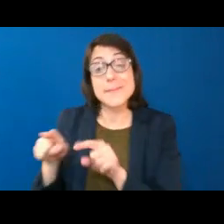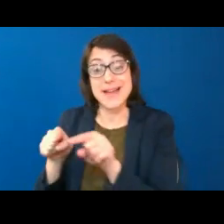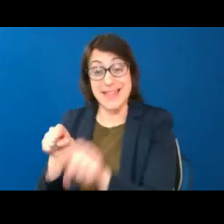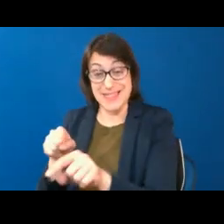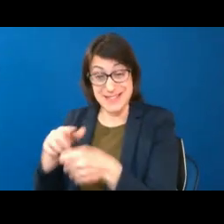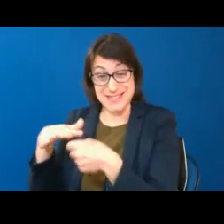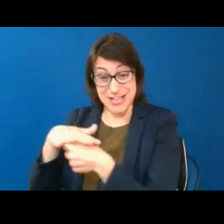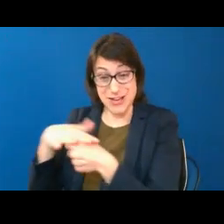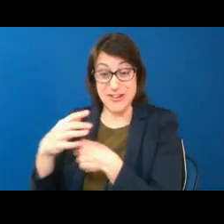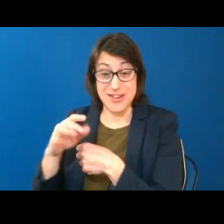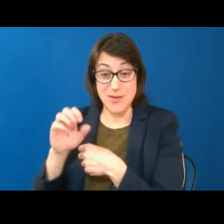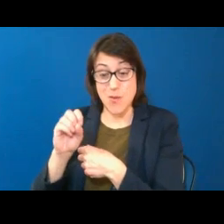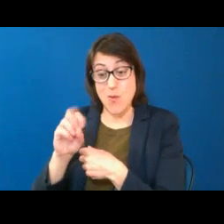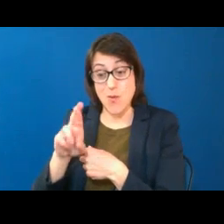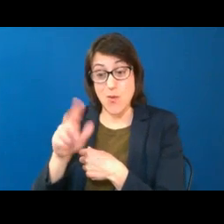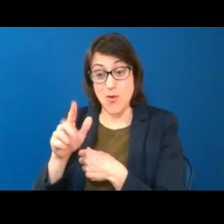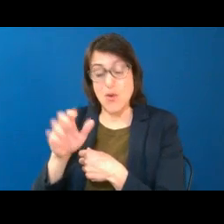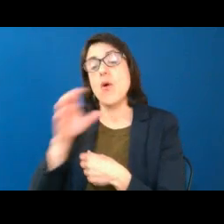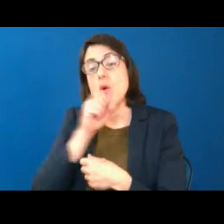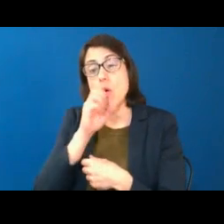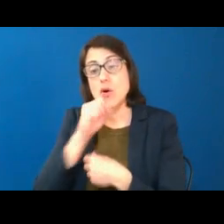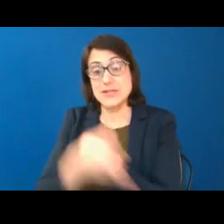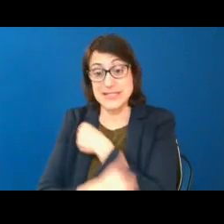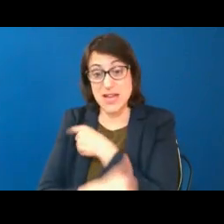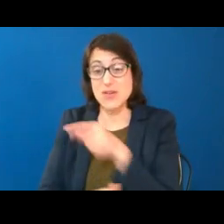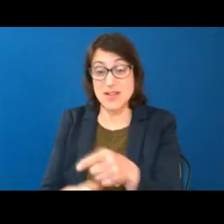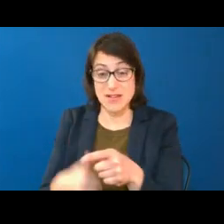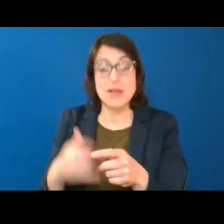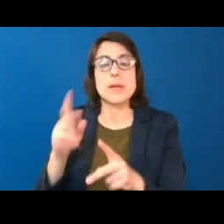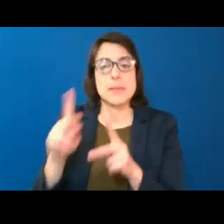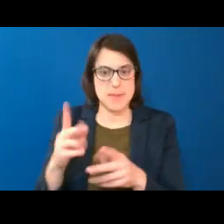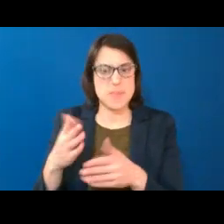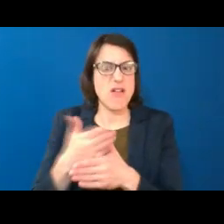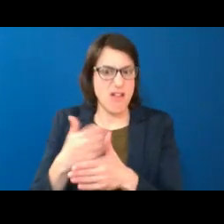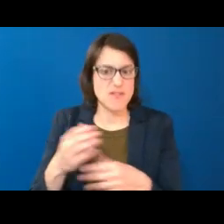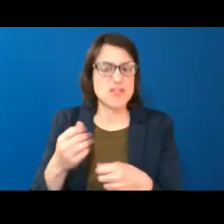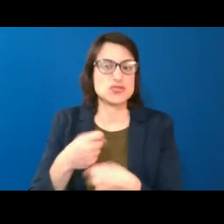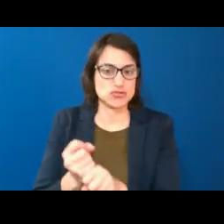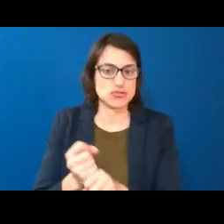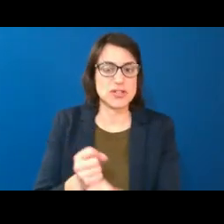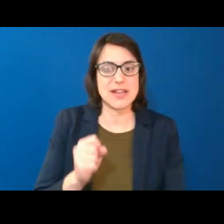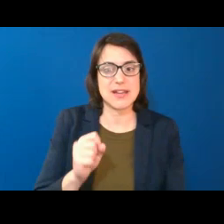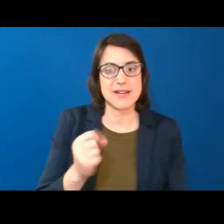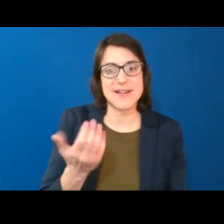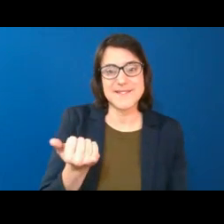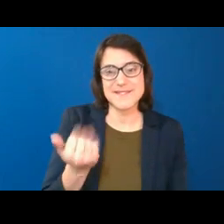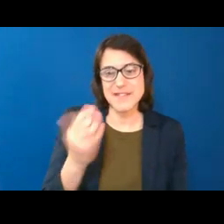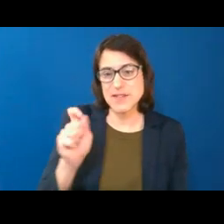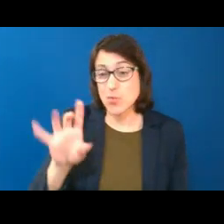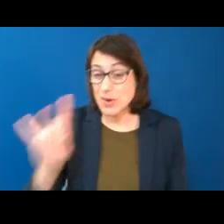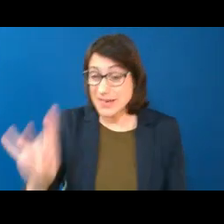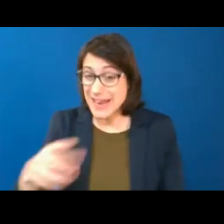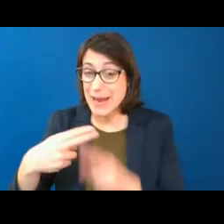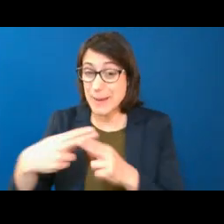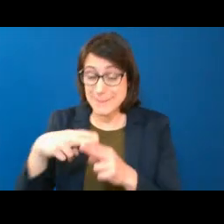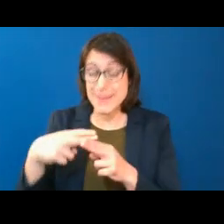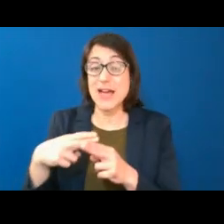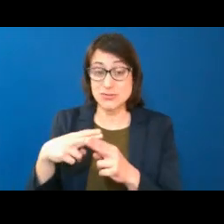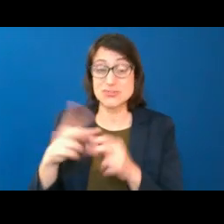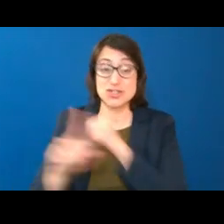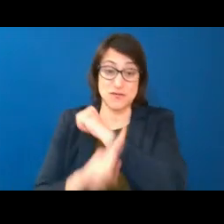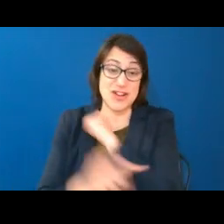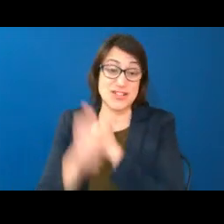trash per person per day. So they're producing a lot of waste, and of course that has to go somewhere.